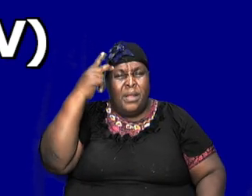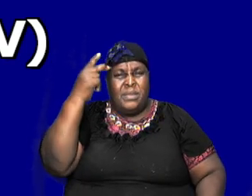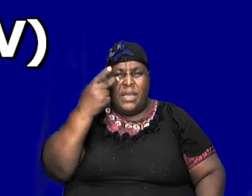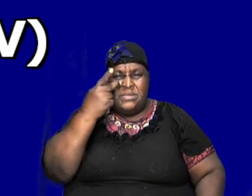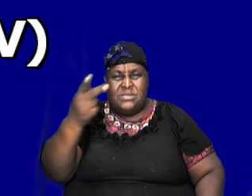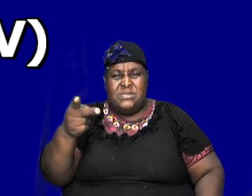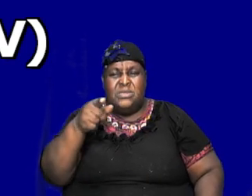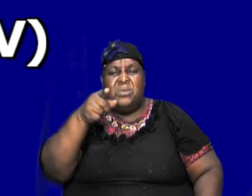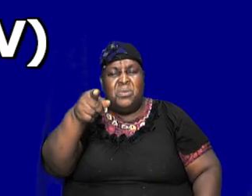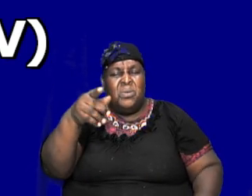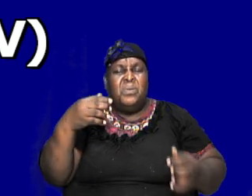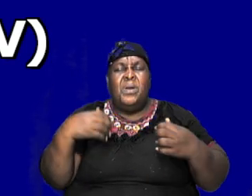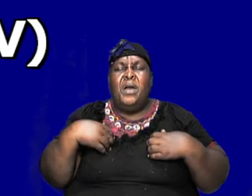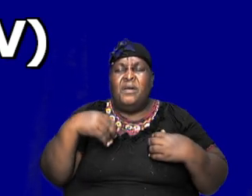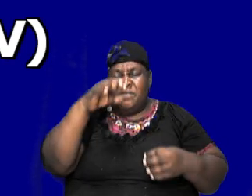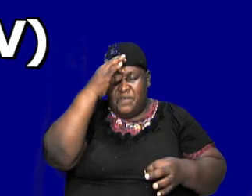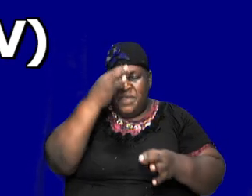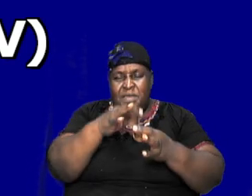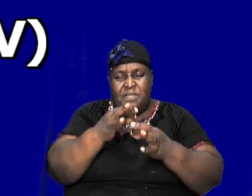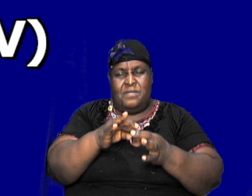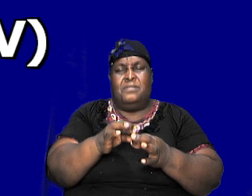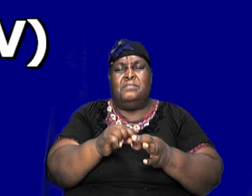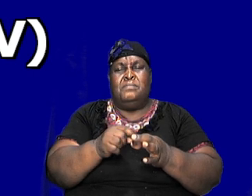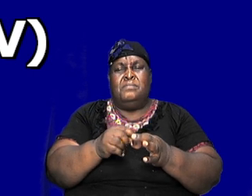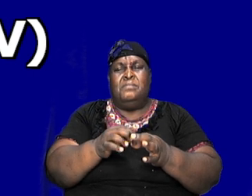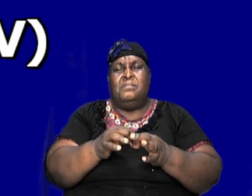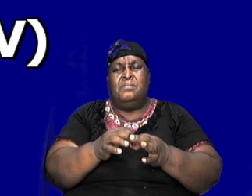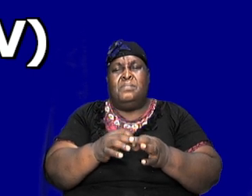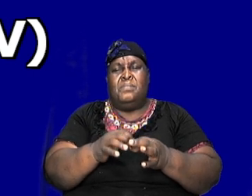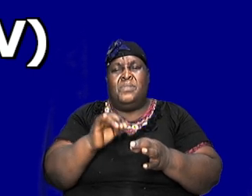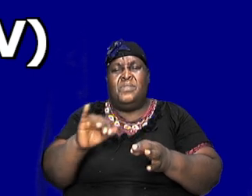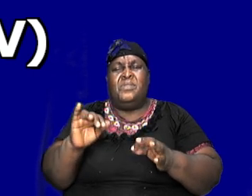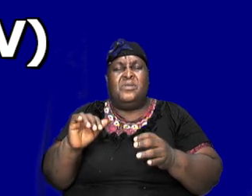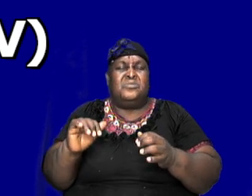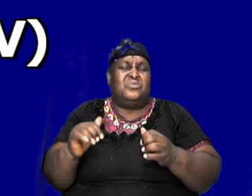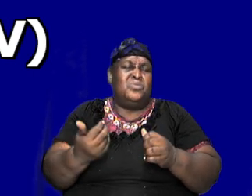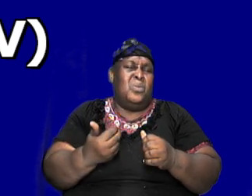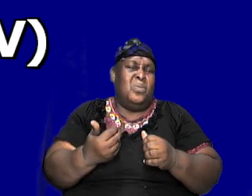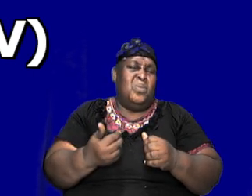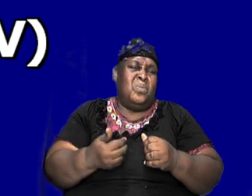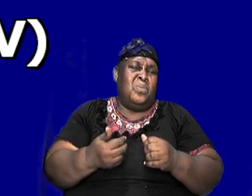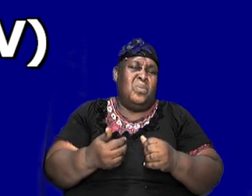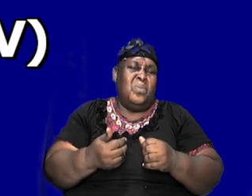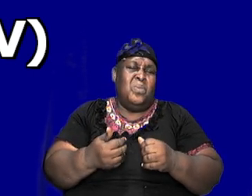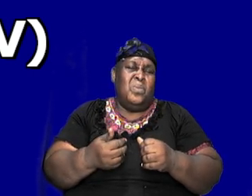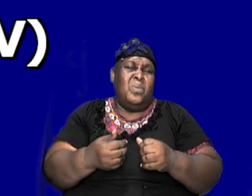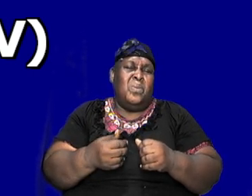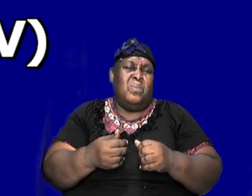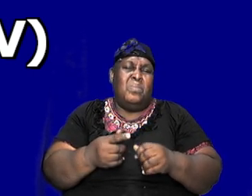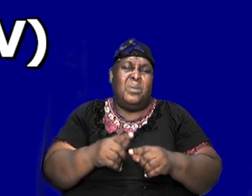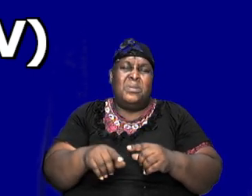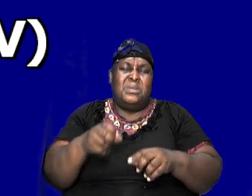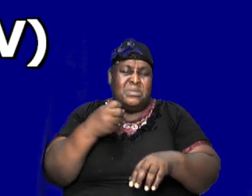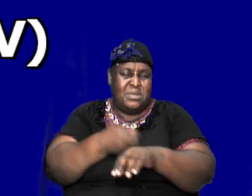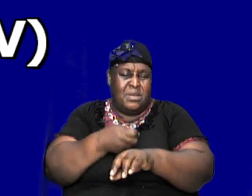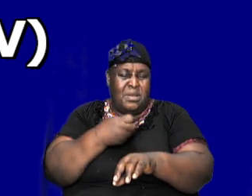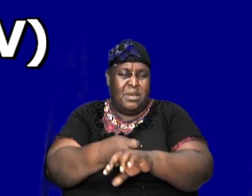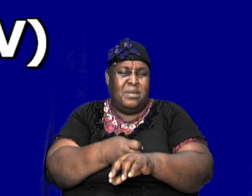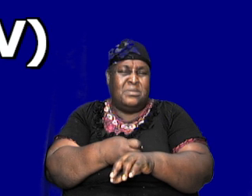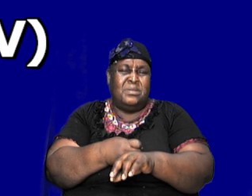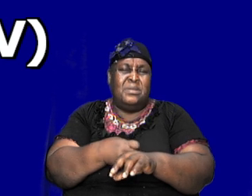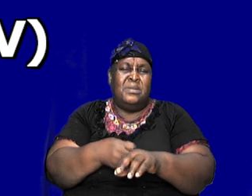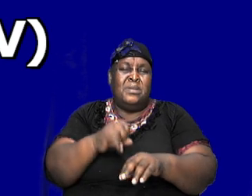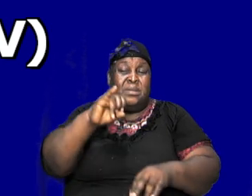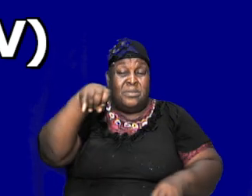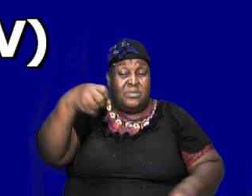have faith, or Jesus, you know? That's how I end up there in that scripture, you know, but it's hard. So